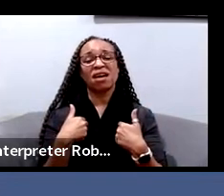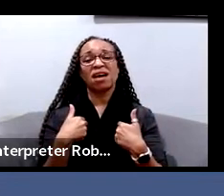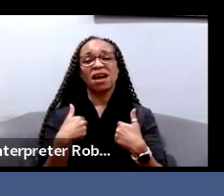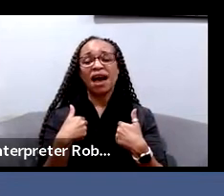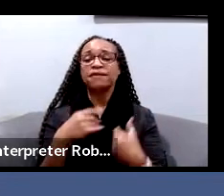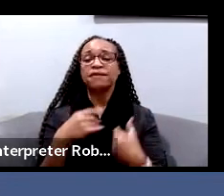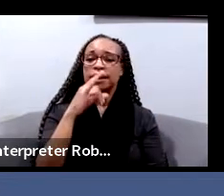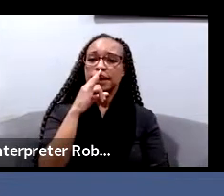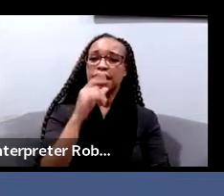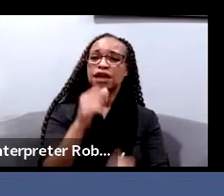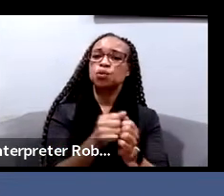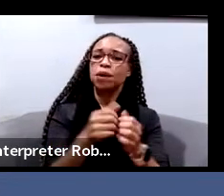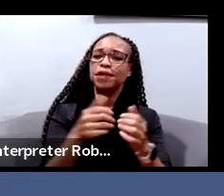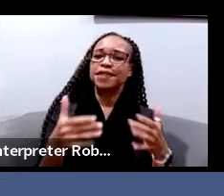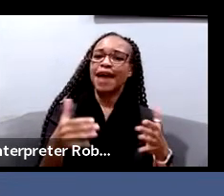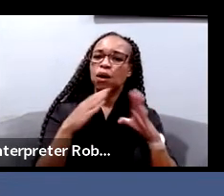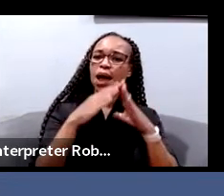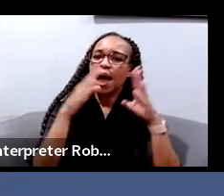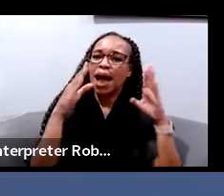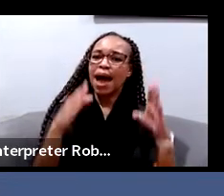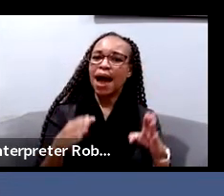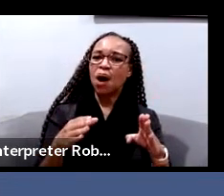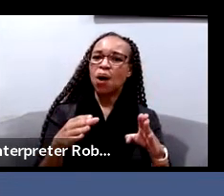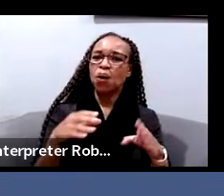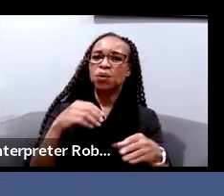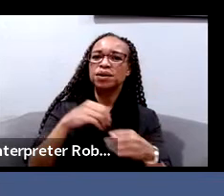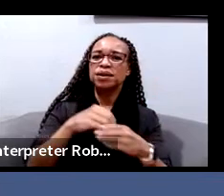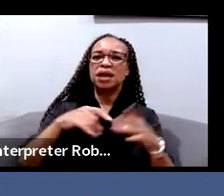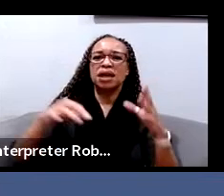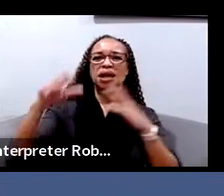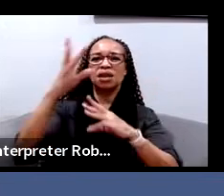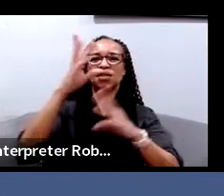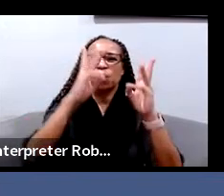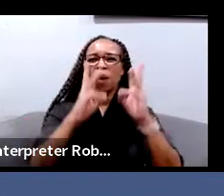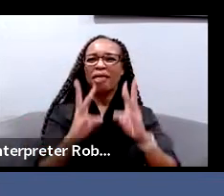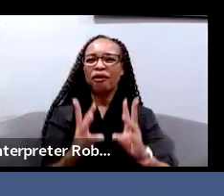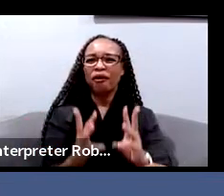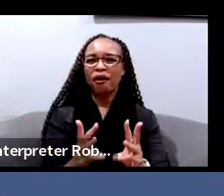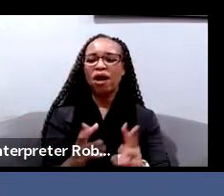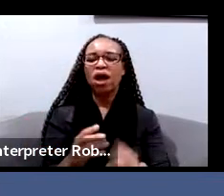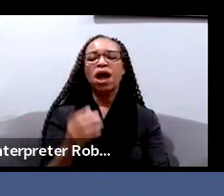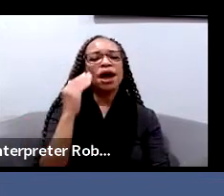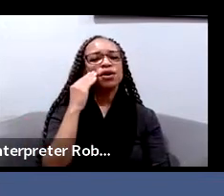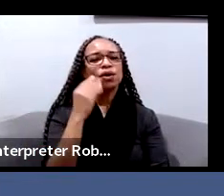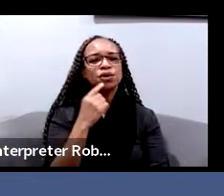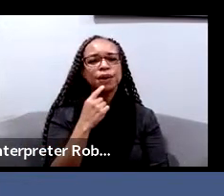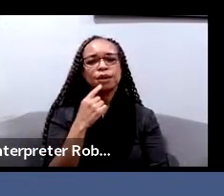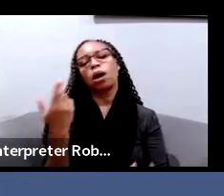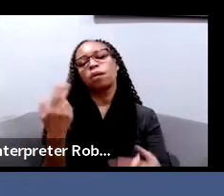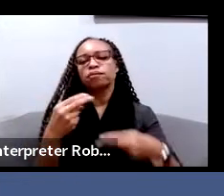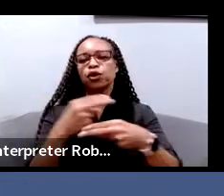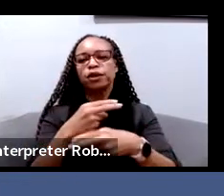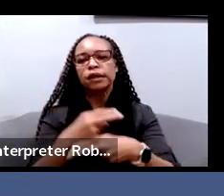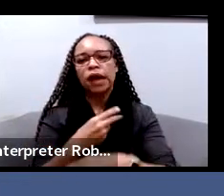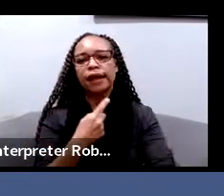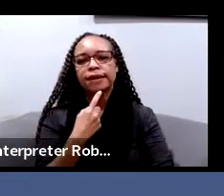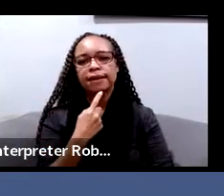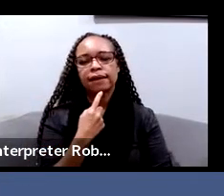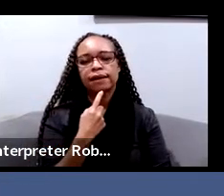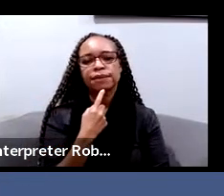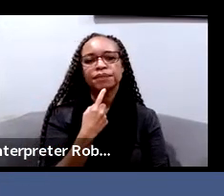children out in the elements. I know you had mentioned earlier or your slides did mention